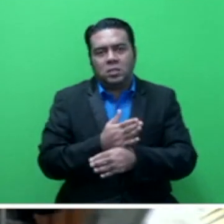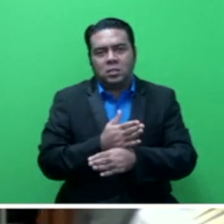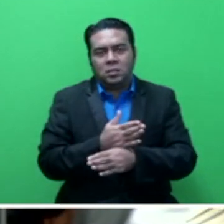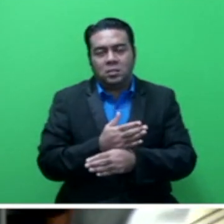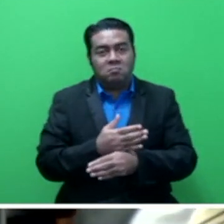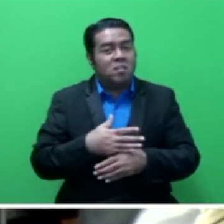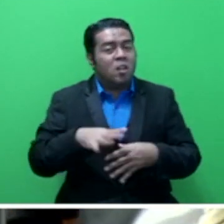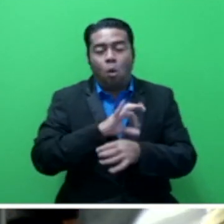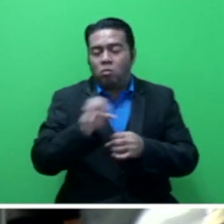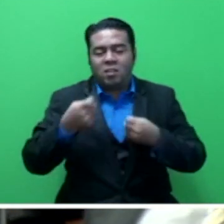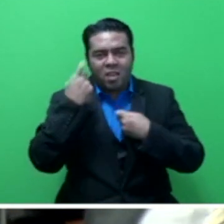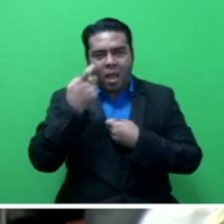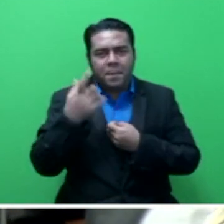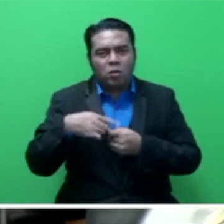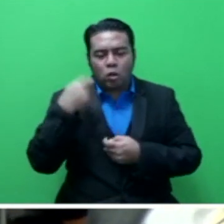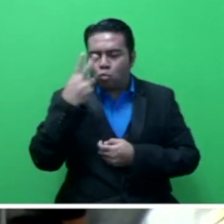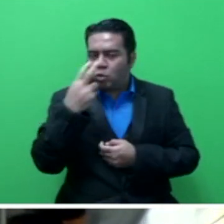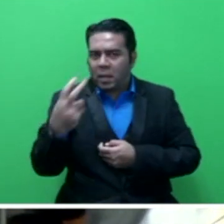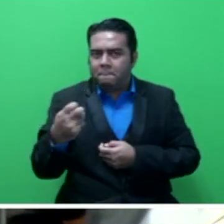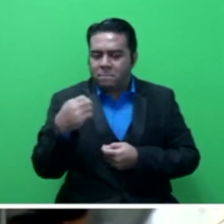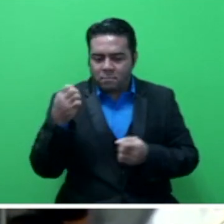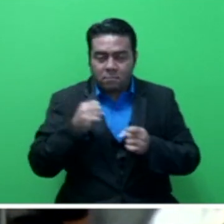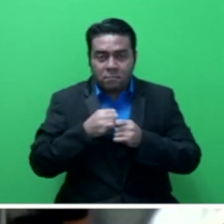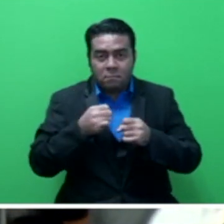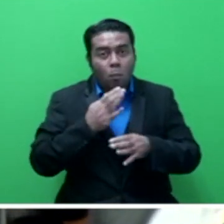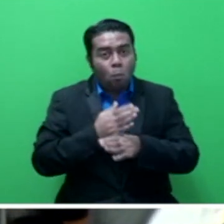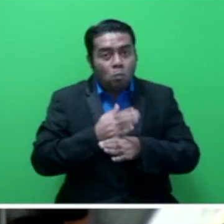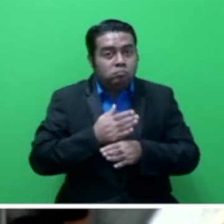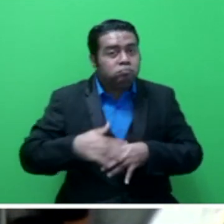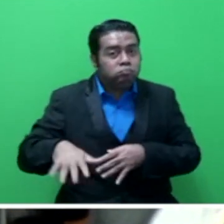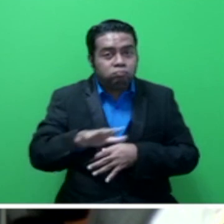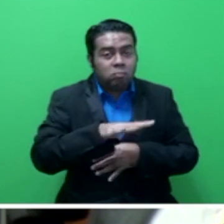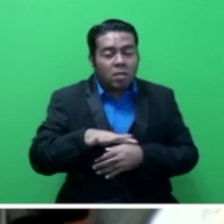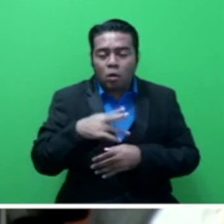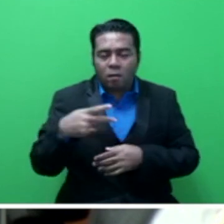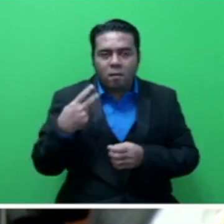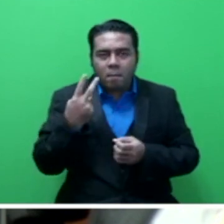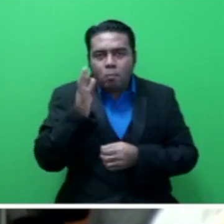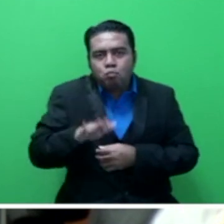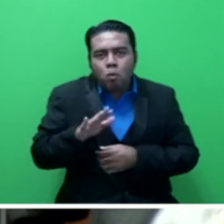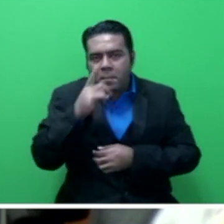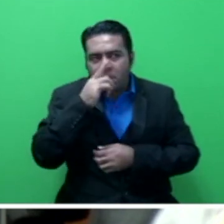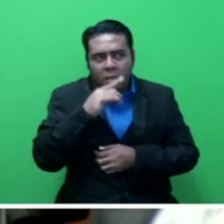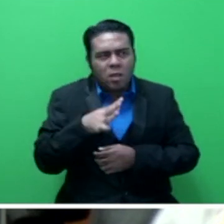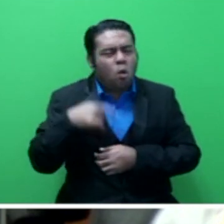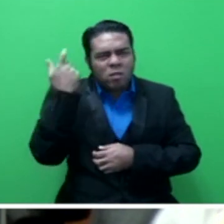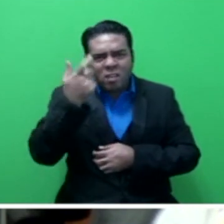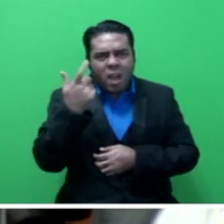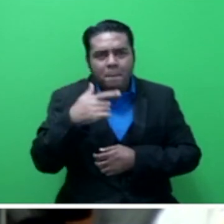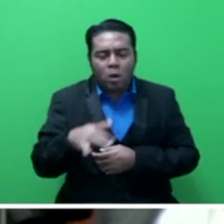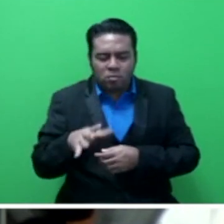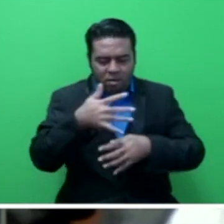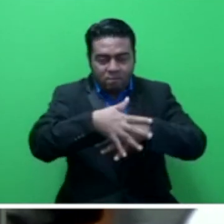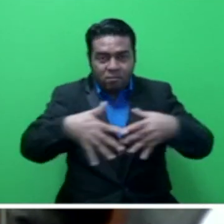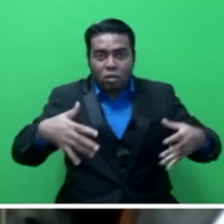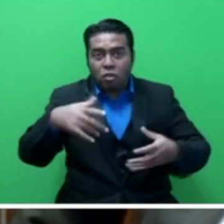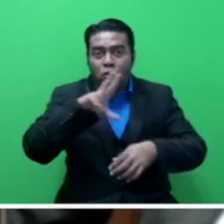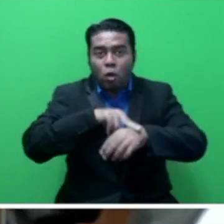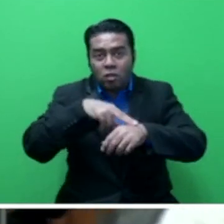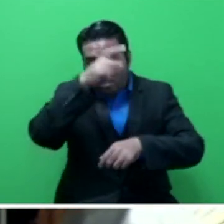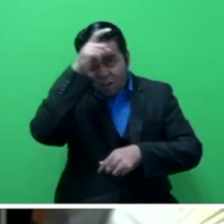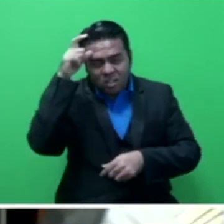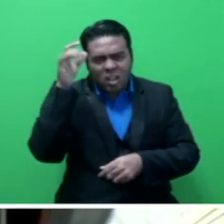They do not care about the tourism industry. They do not care about the vulnerable population. They do not care about the frontliners. They do not